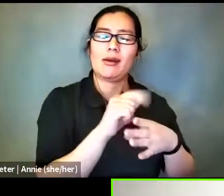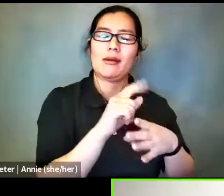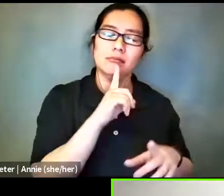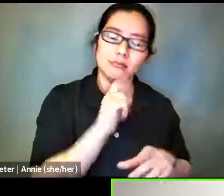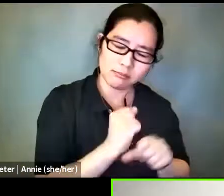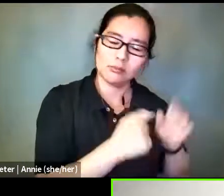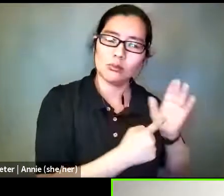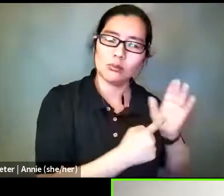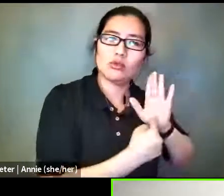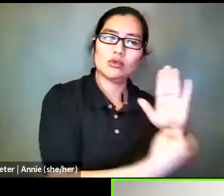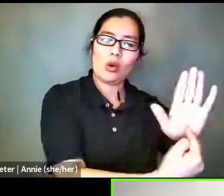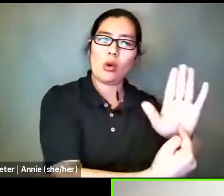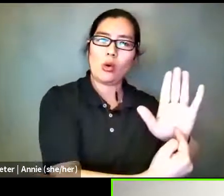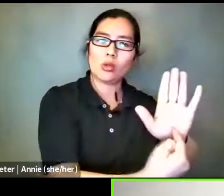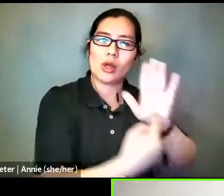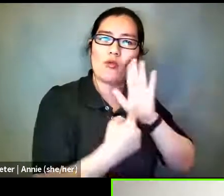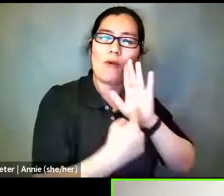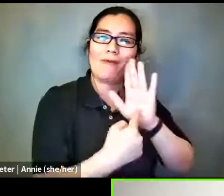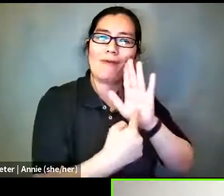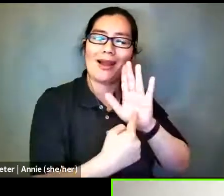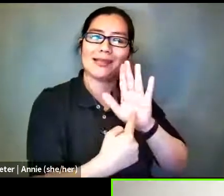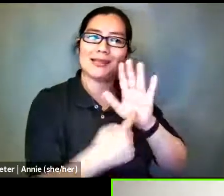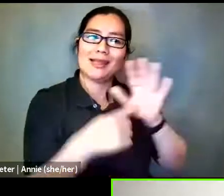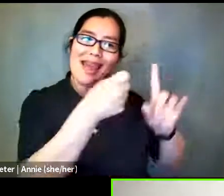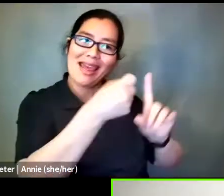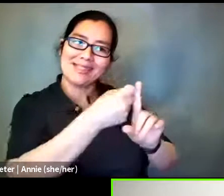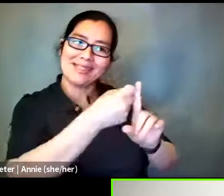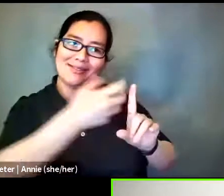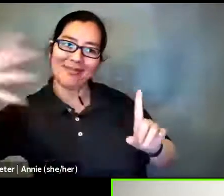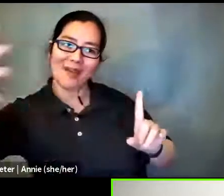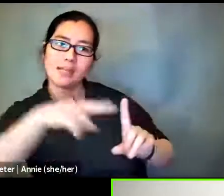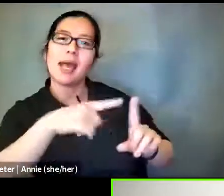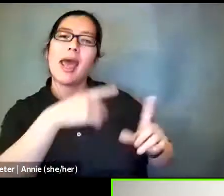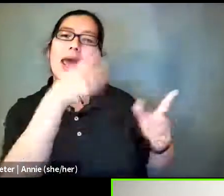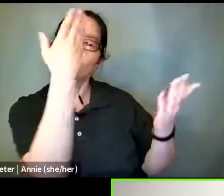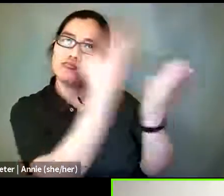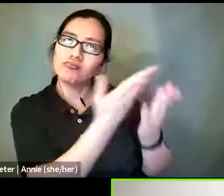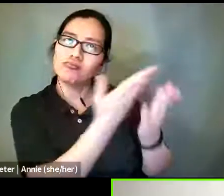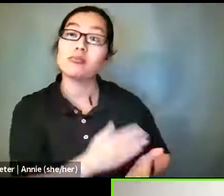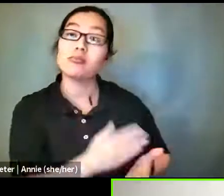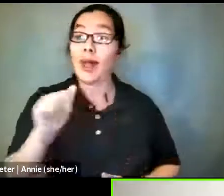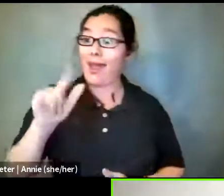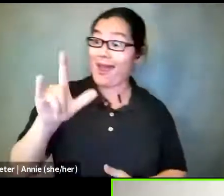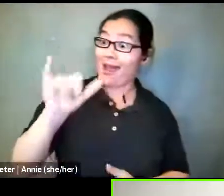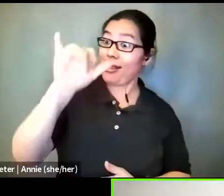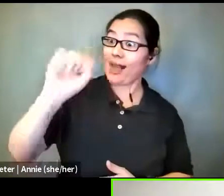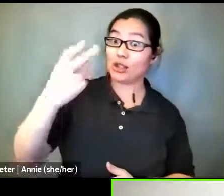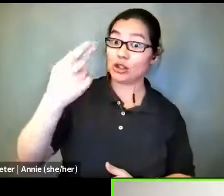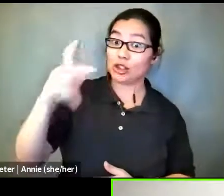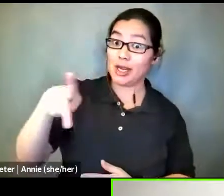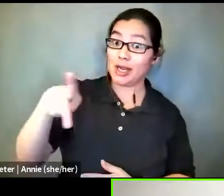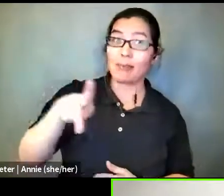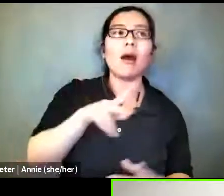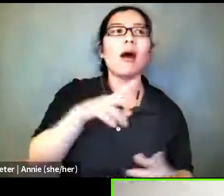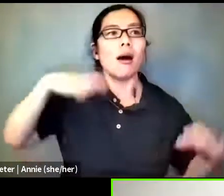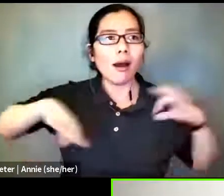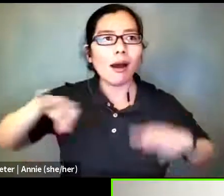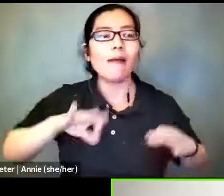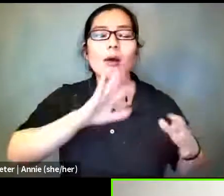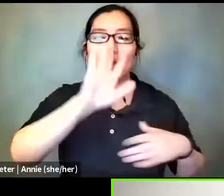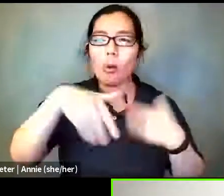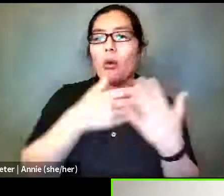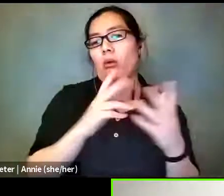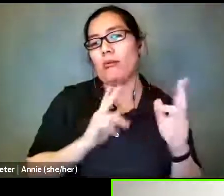of how allyship benefits everyone, how being an ally ultimately allows